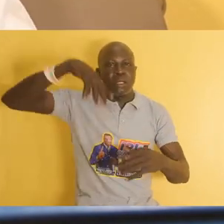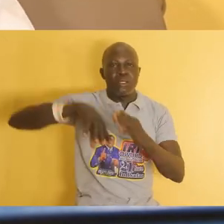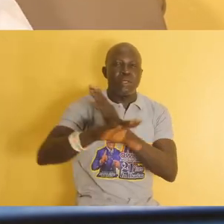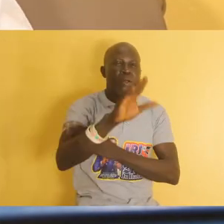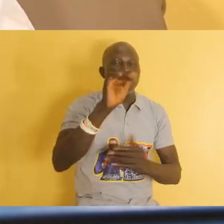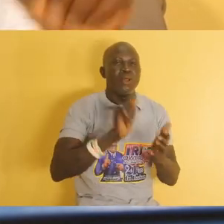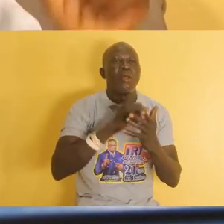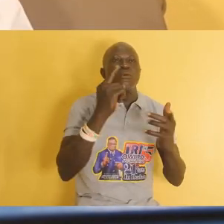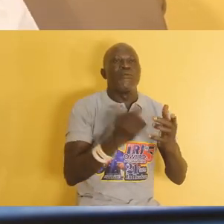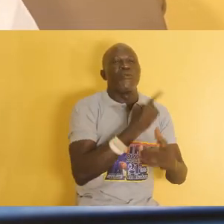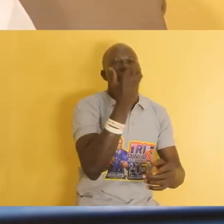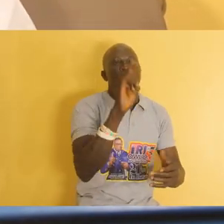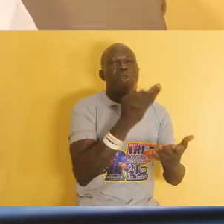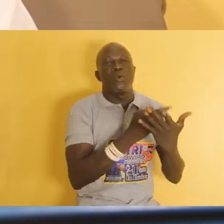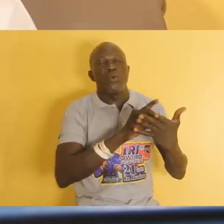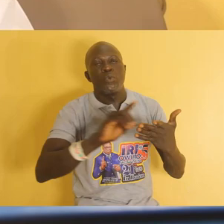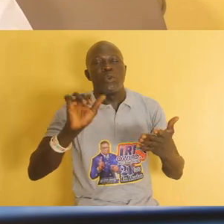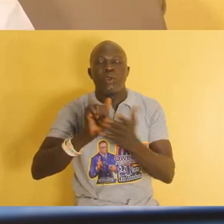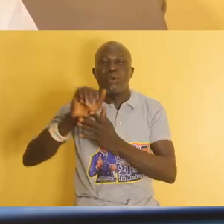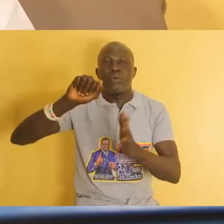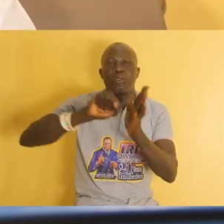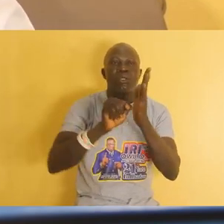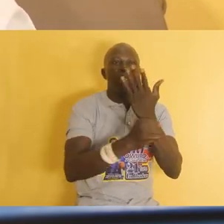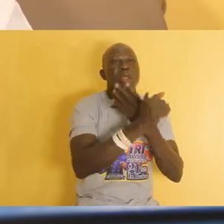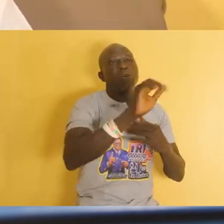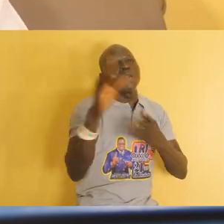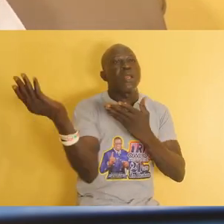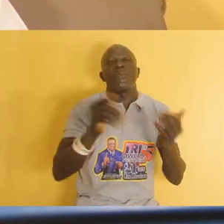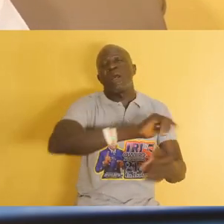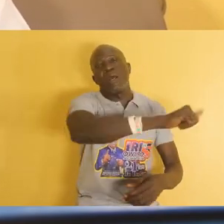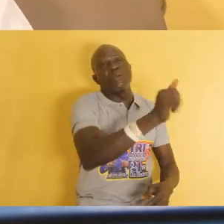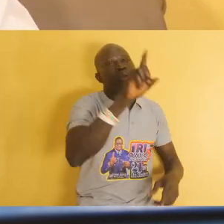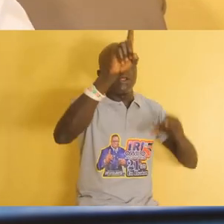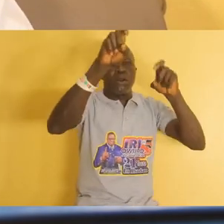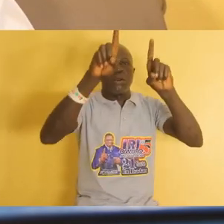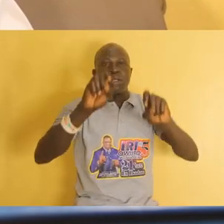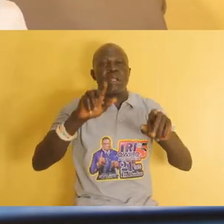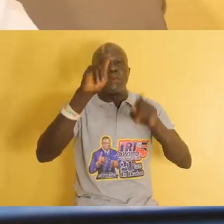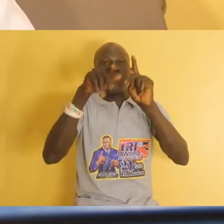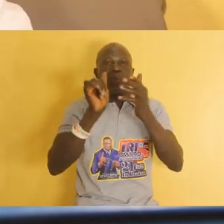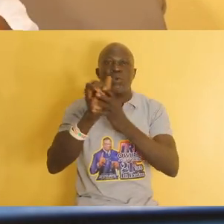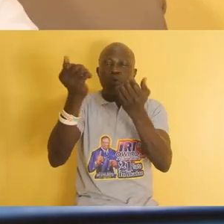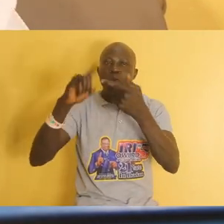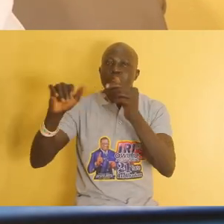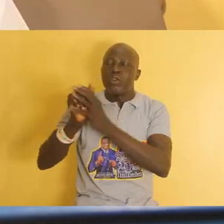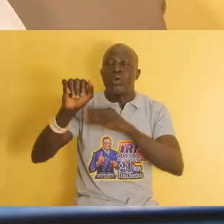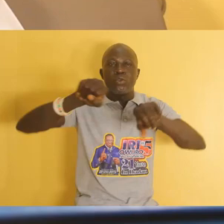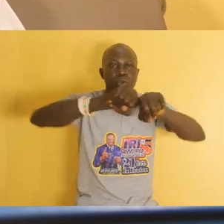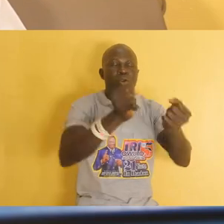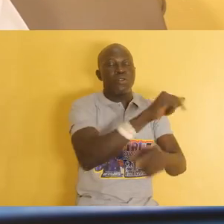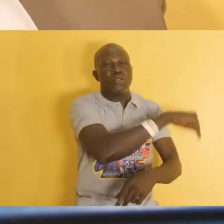First week of September, how to call God when you will take sets of 100 people. I want to talk about the